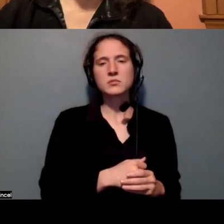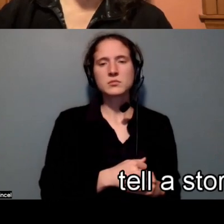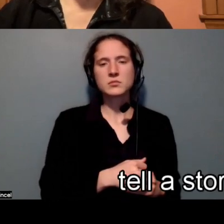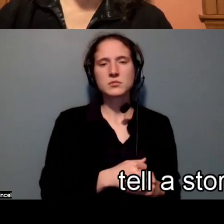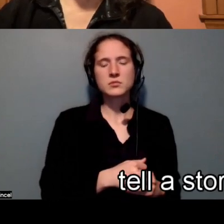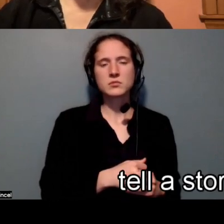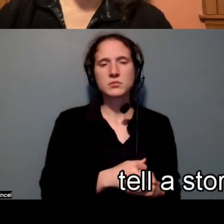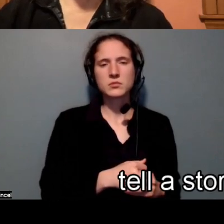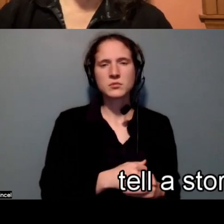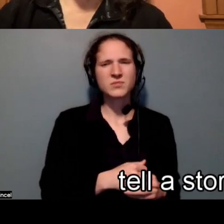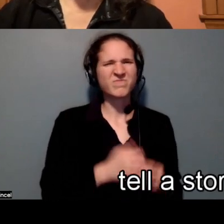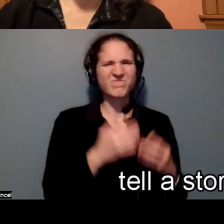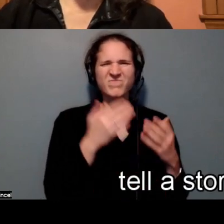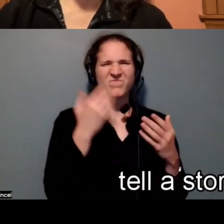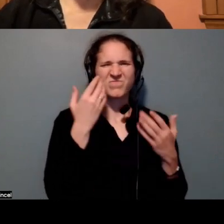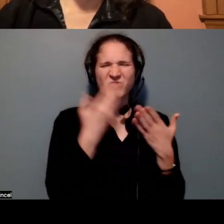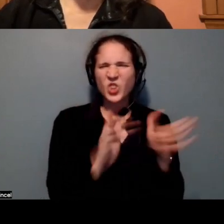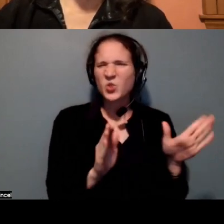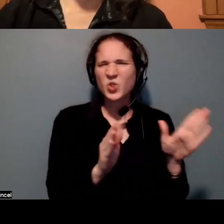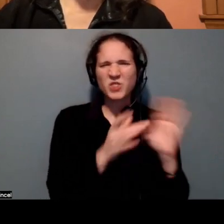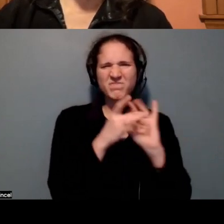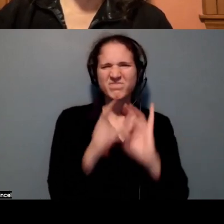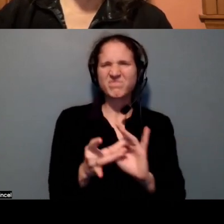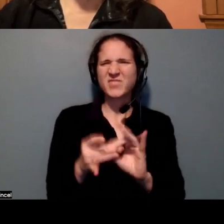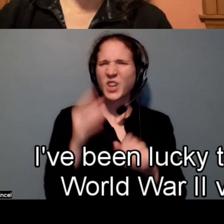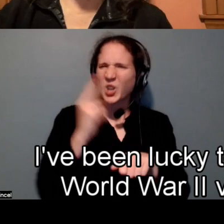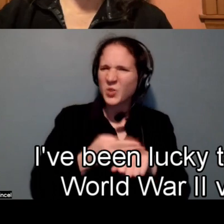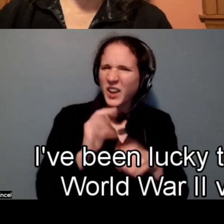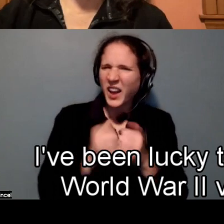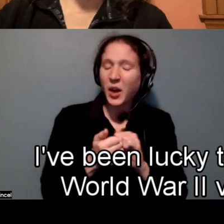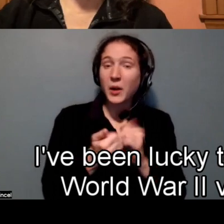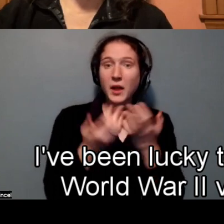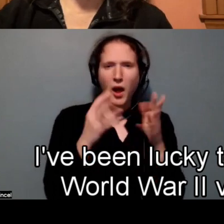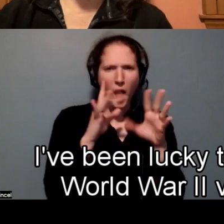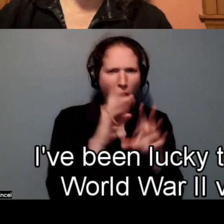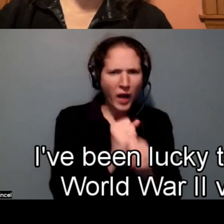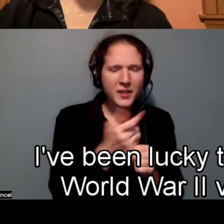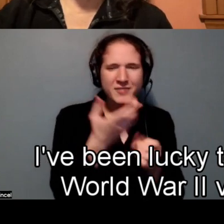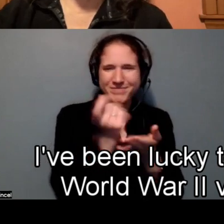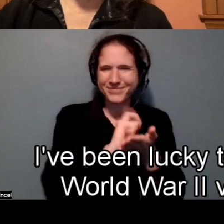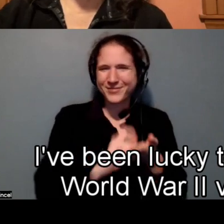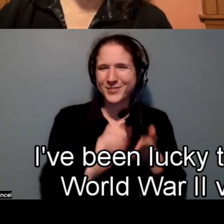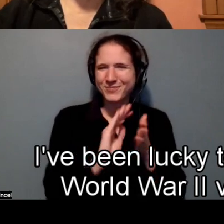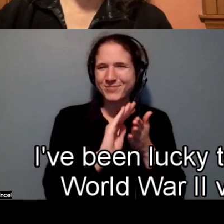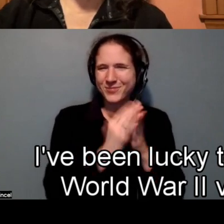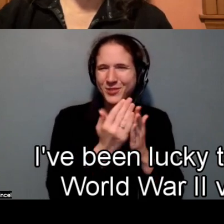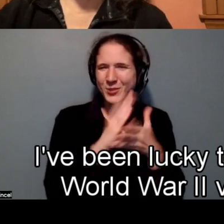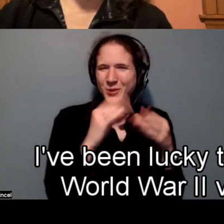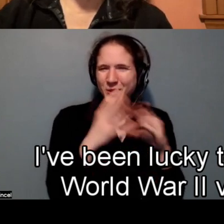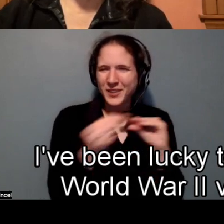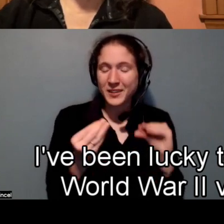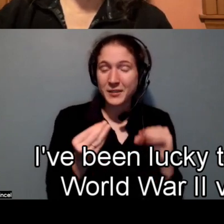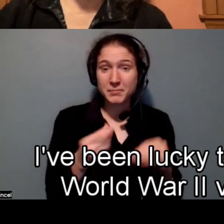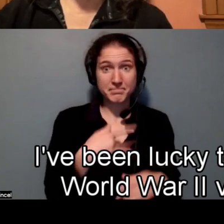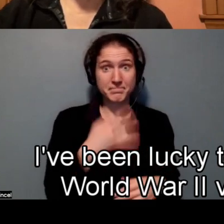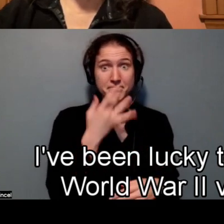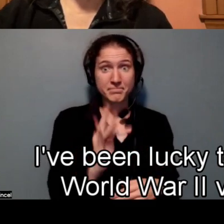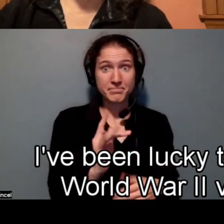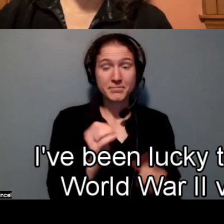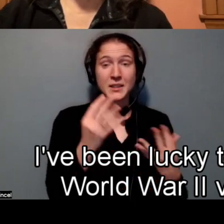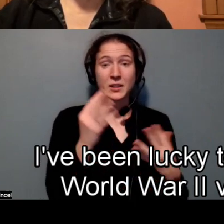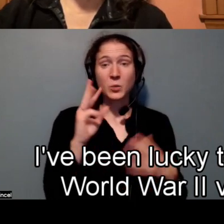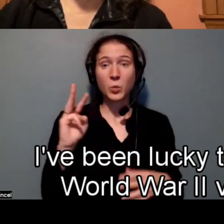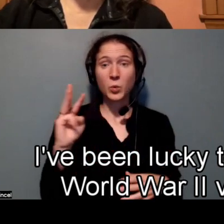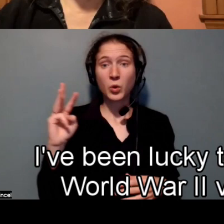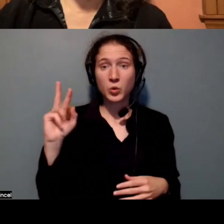and tell a story around that. I've been lucky to talk to a number of World War II vets over